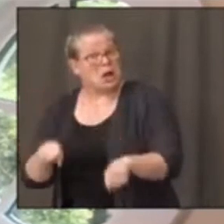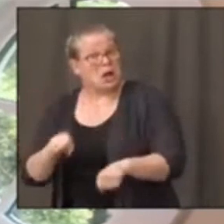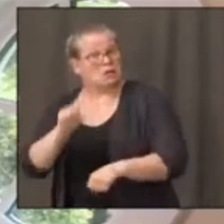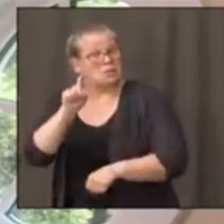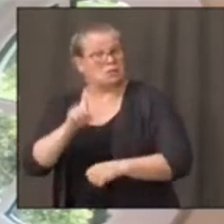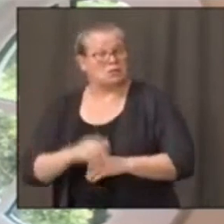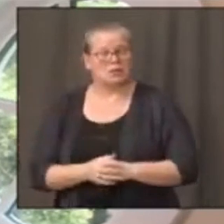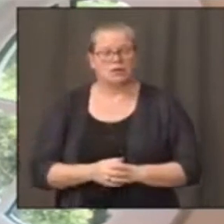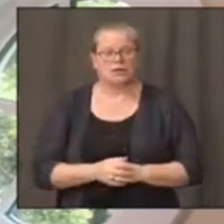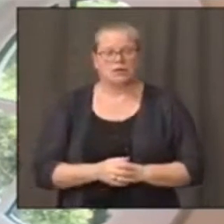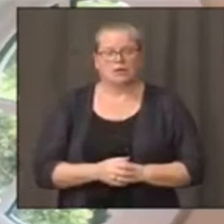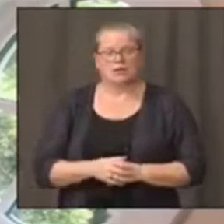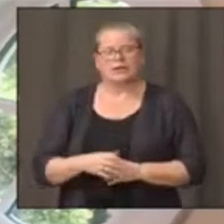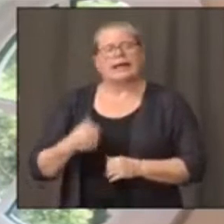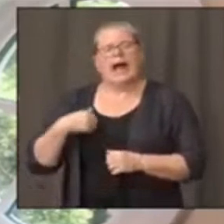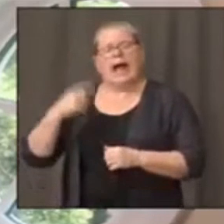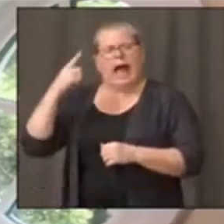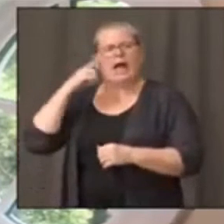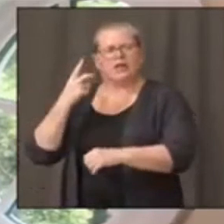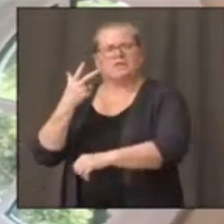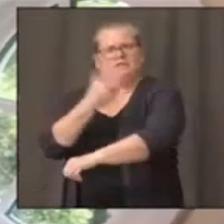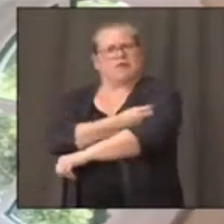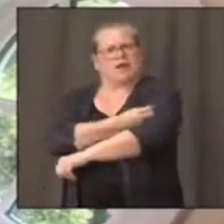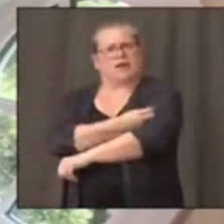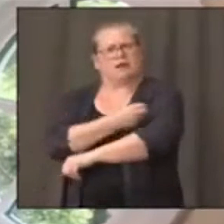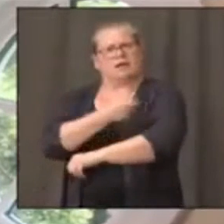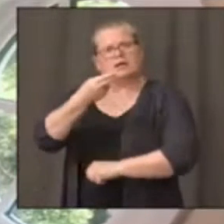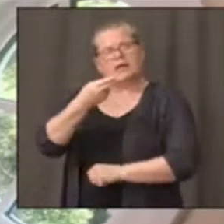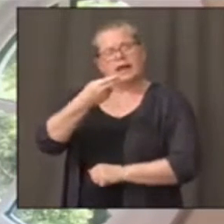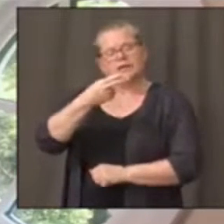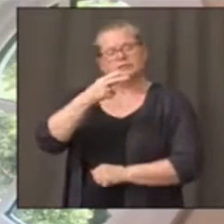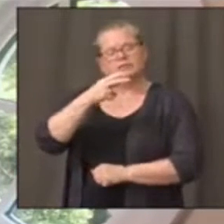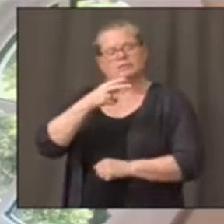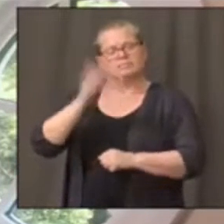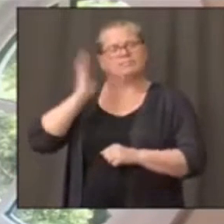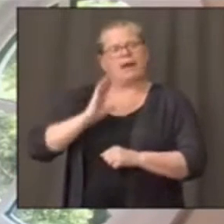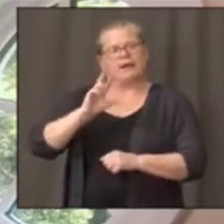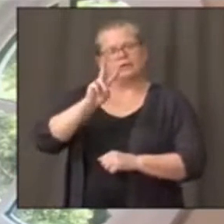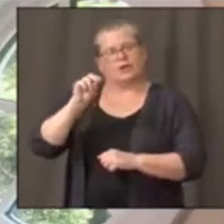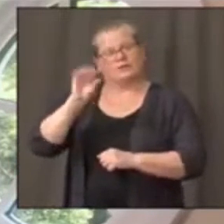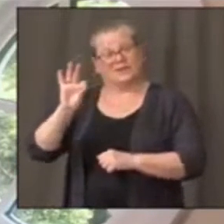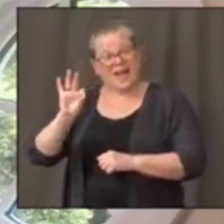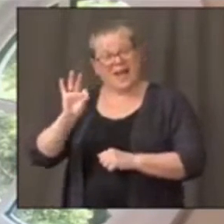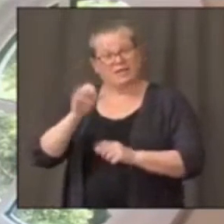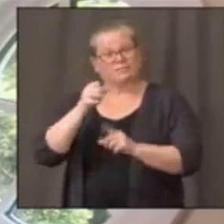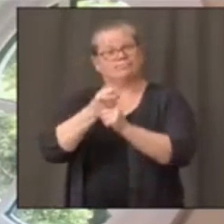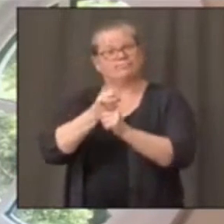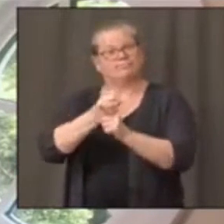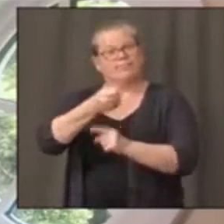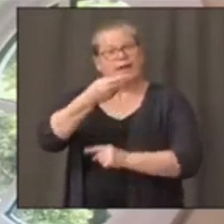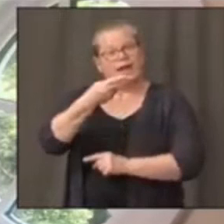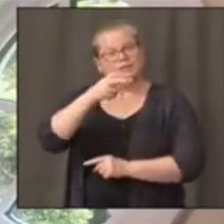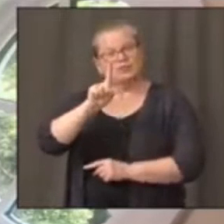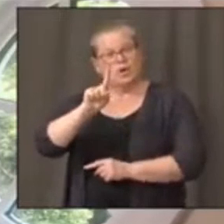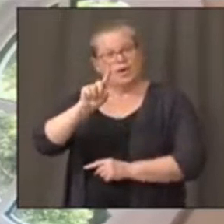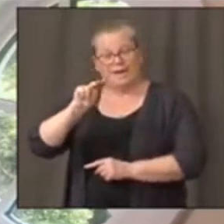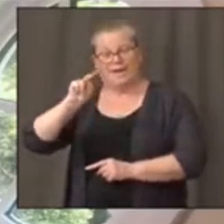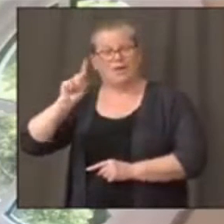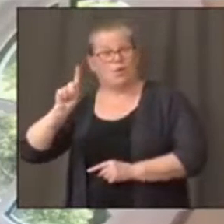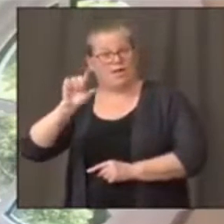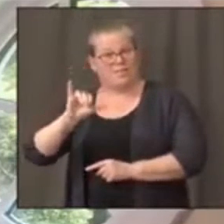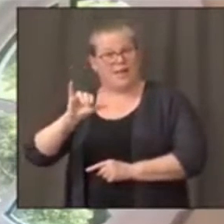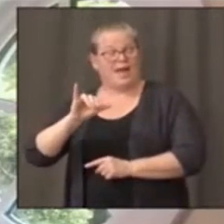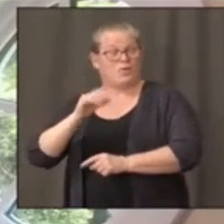season, we effectively made a trivalent flu vaccine, and then we manufactured a couple of months or several months later than that a